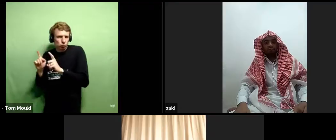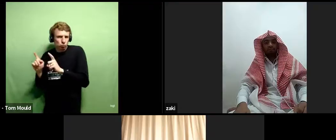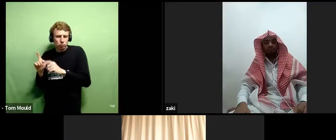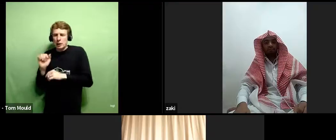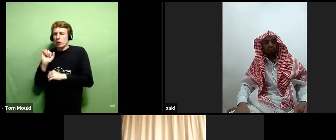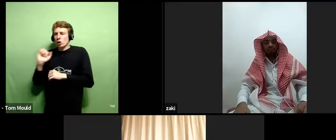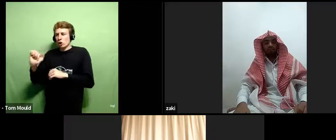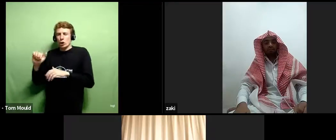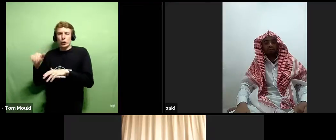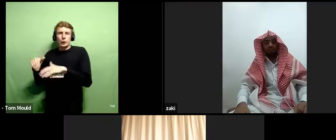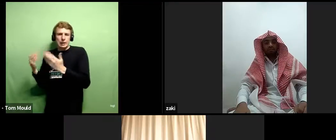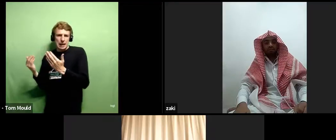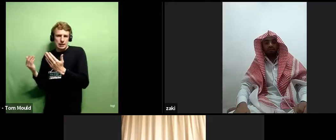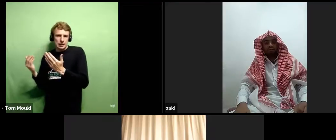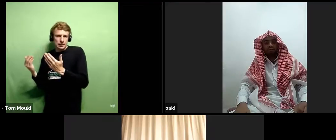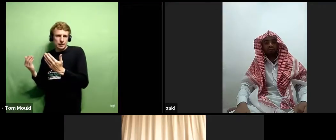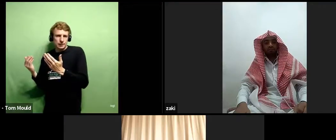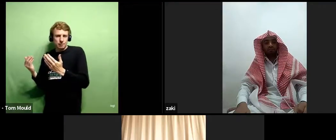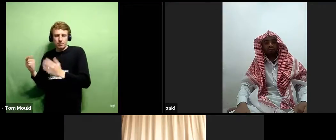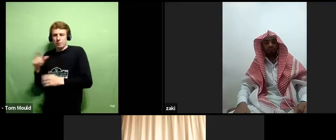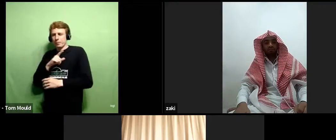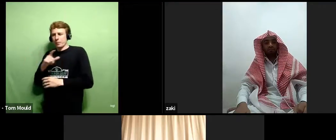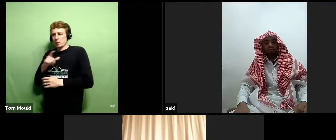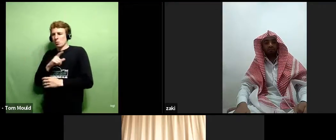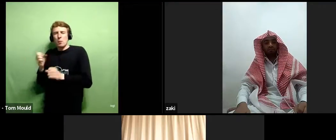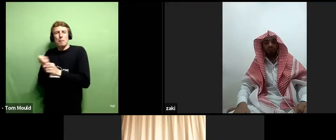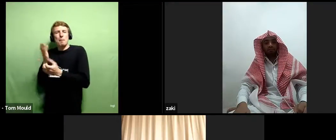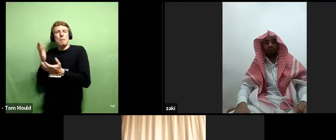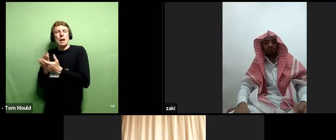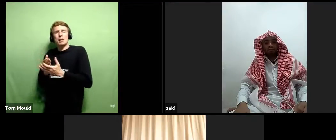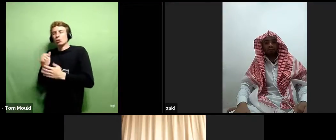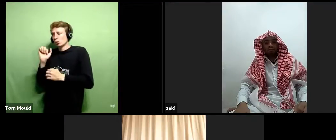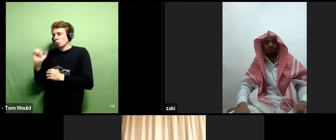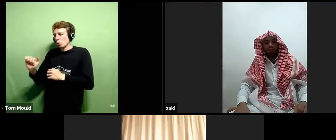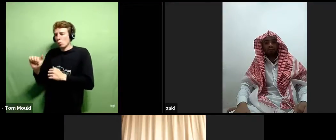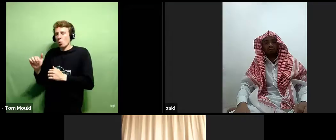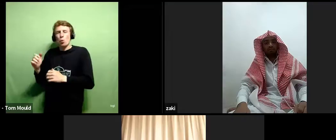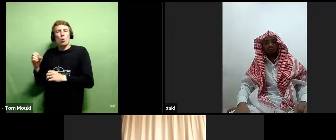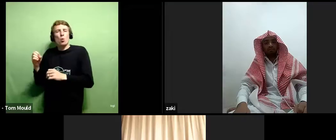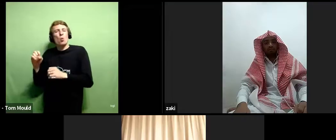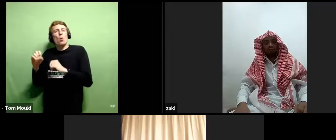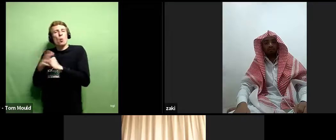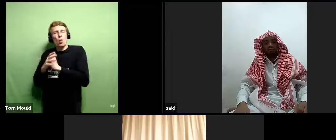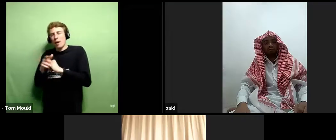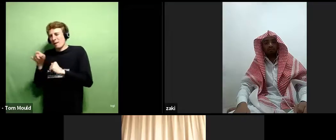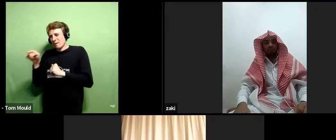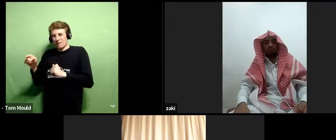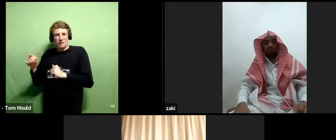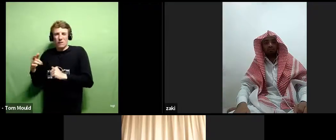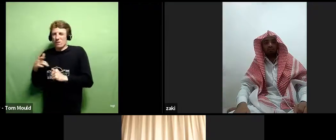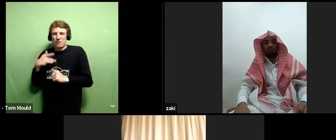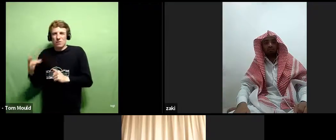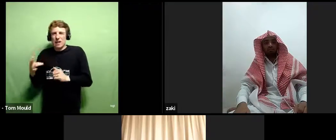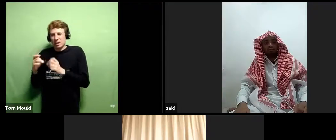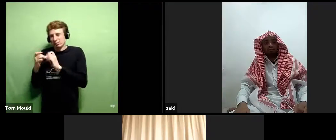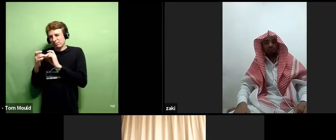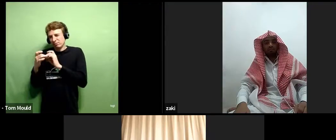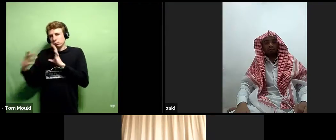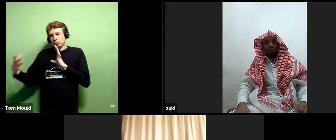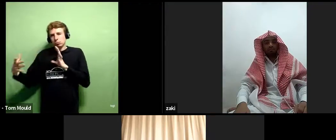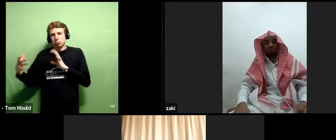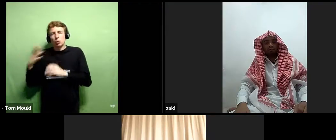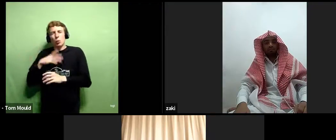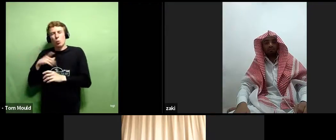so that she can feel like she isn't isolated, so as to make her happy and to make her feel included. And Allah knows